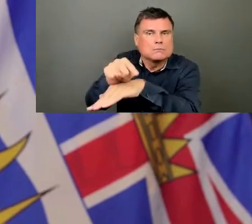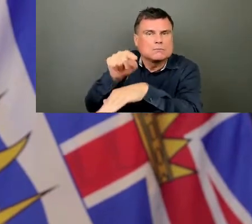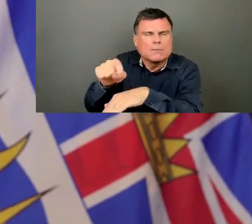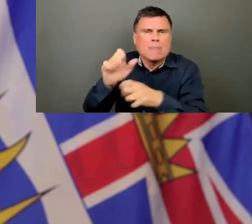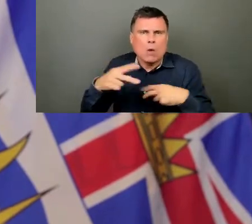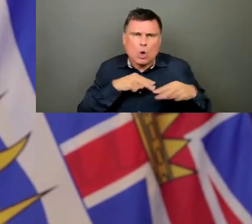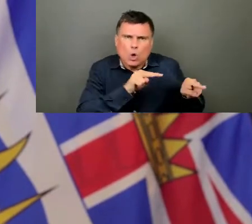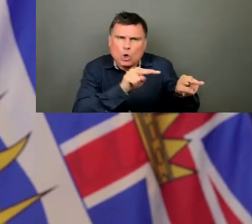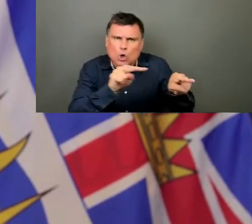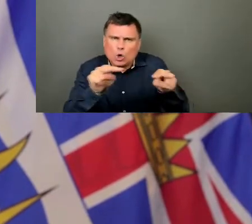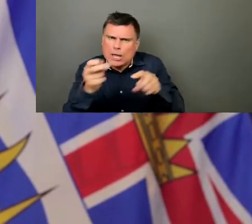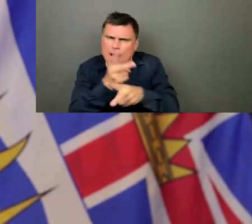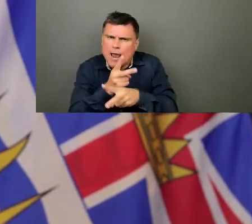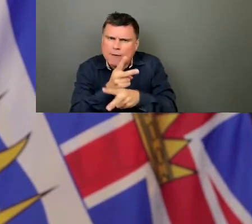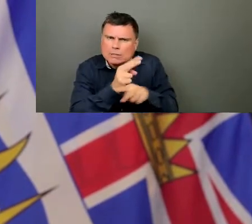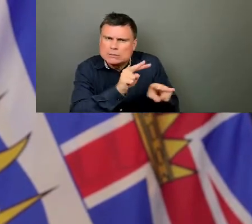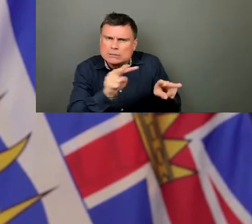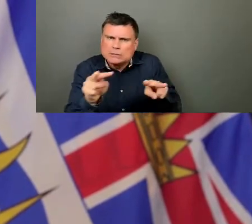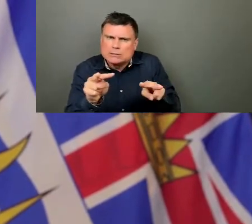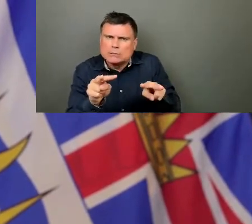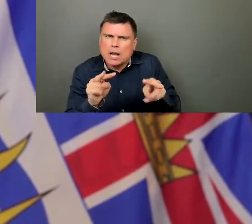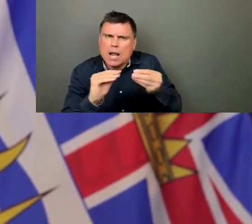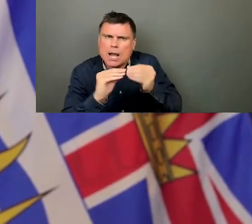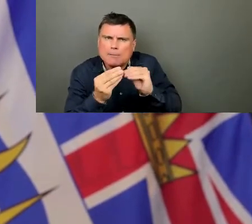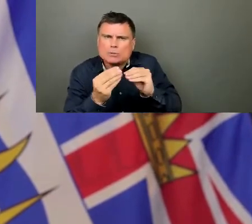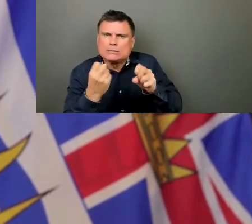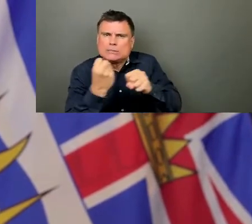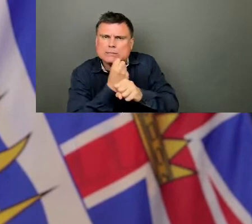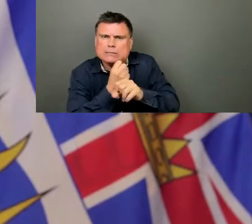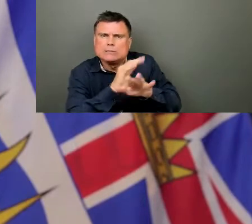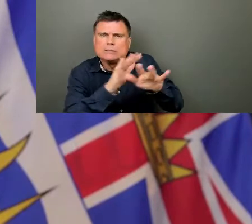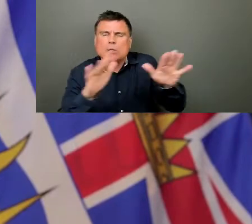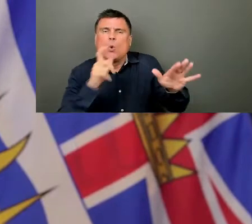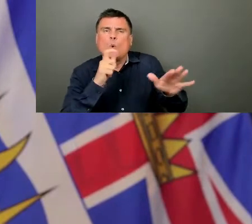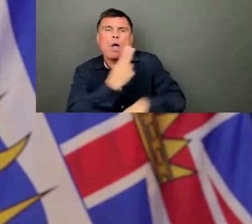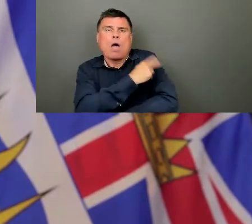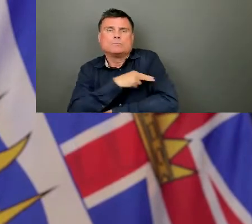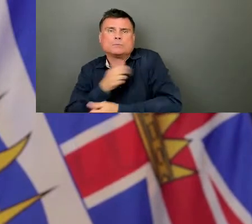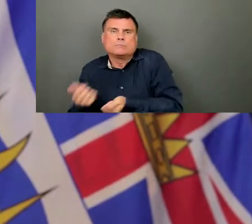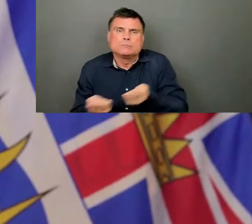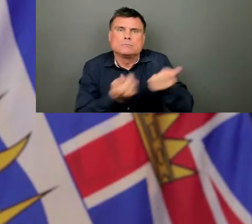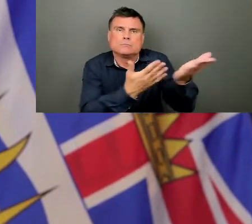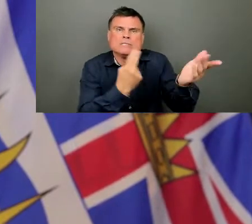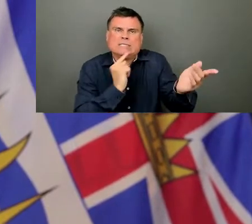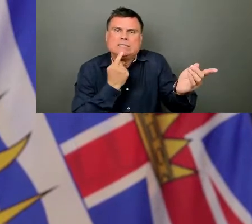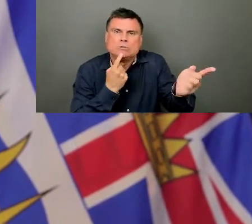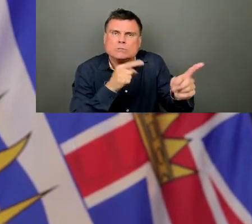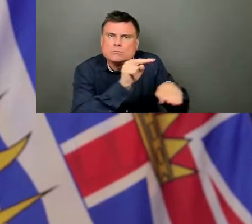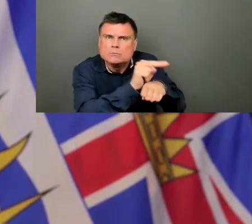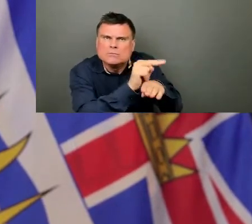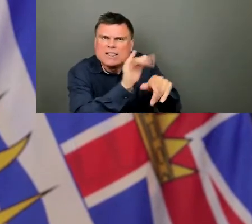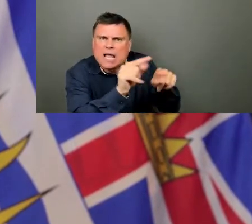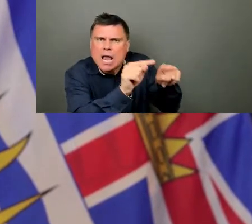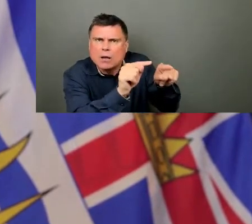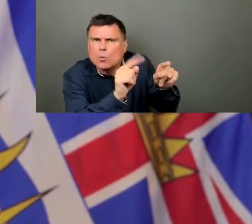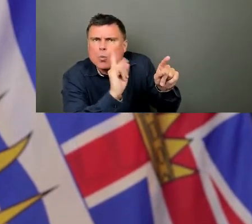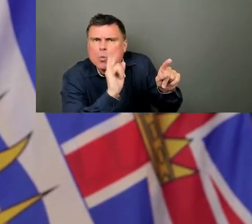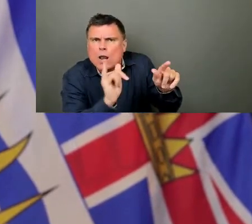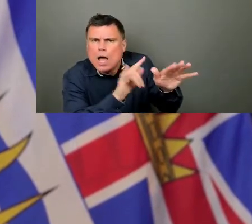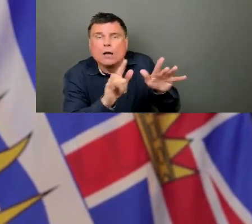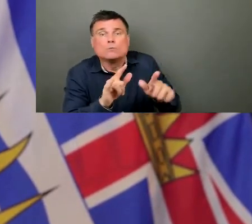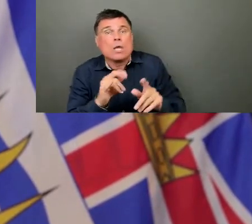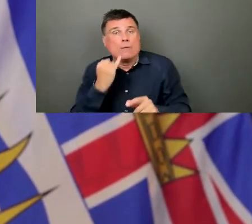a diminution of protection across the board in long-term care, but we're watching that carefully. And